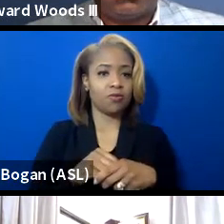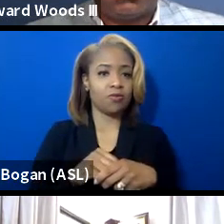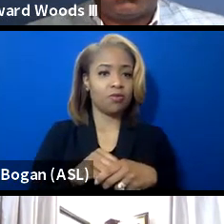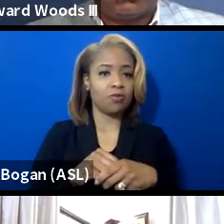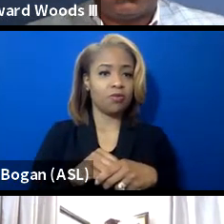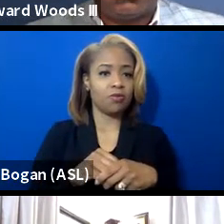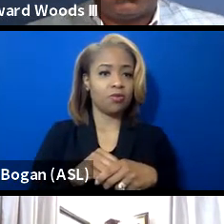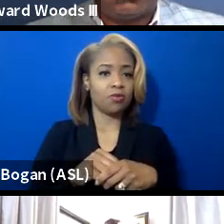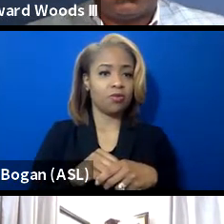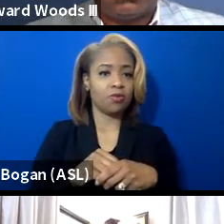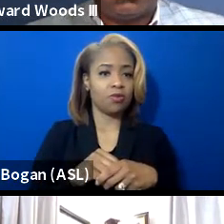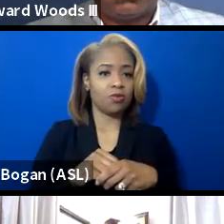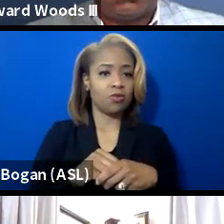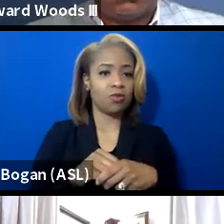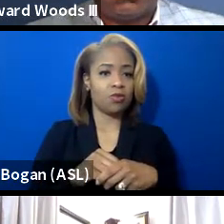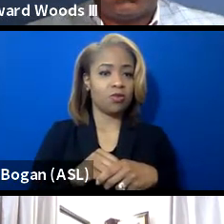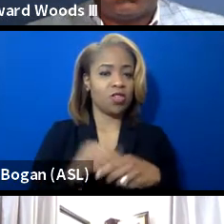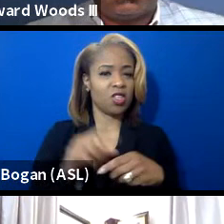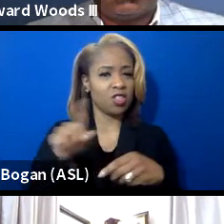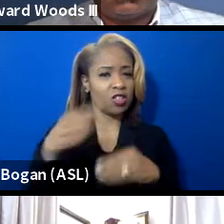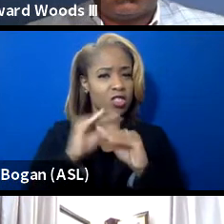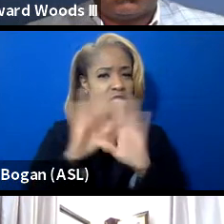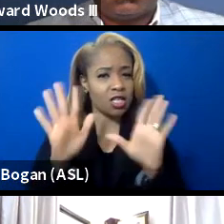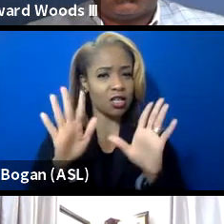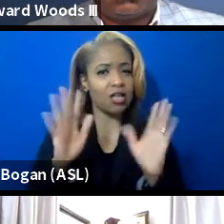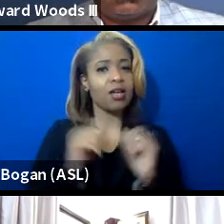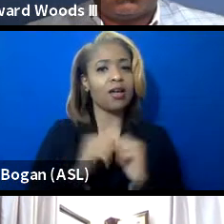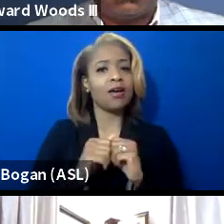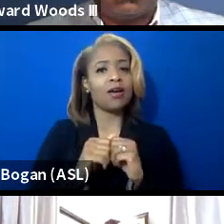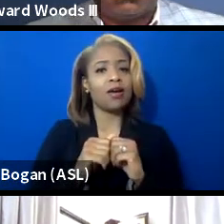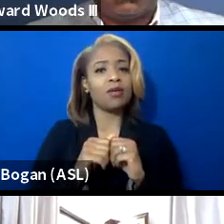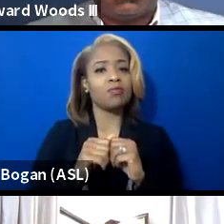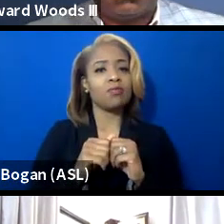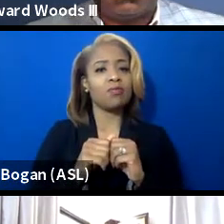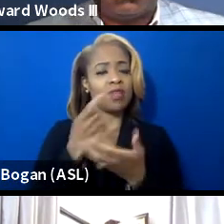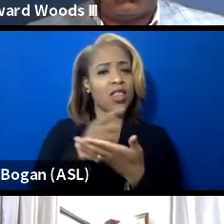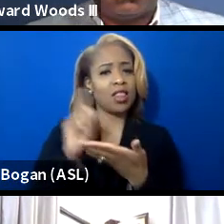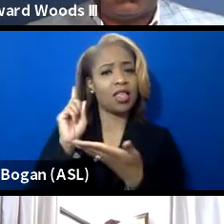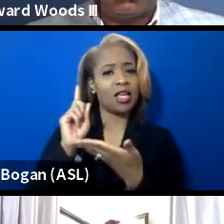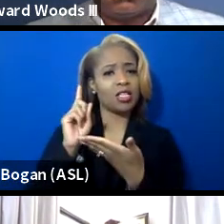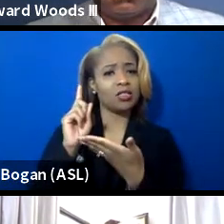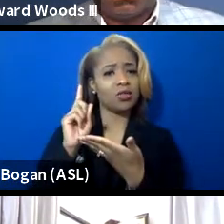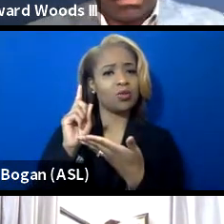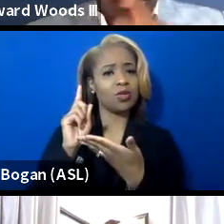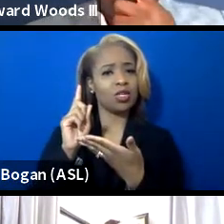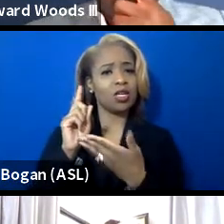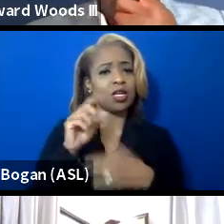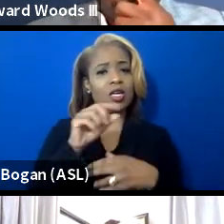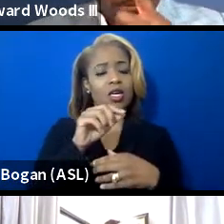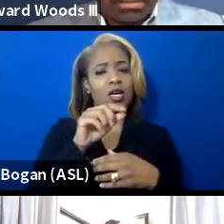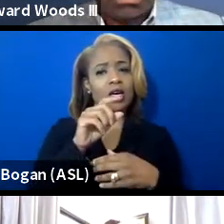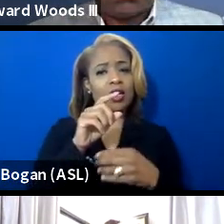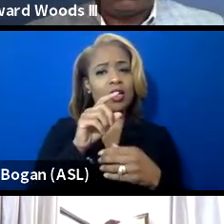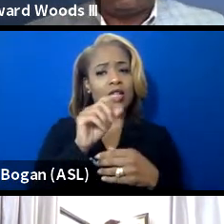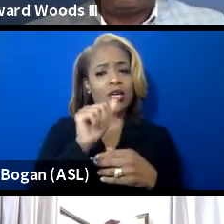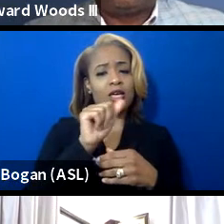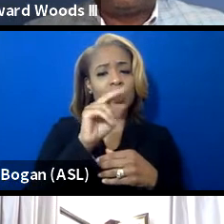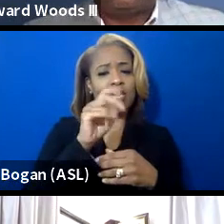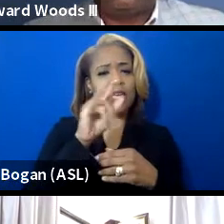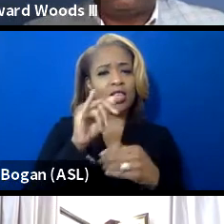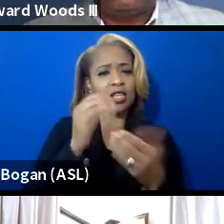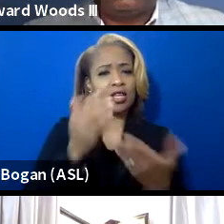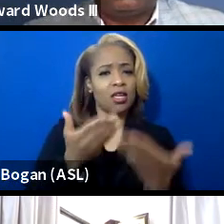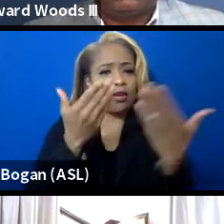Yeah, I've got a question for clarification. I believe last week when we met, Anthony put forward a motion